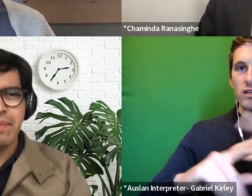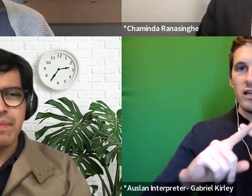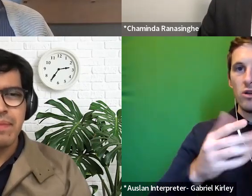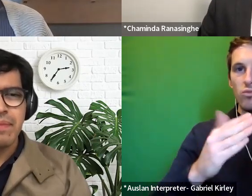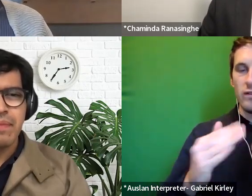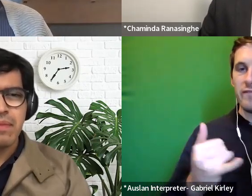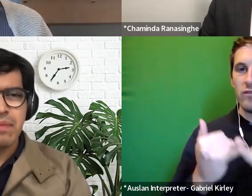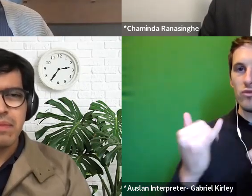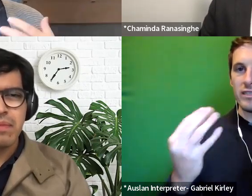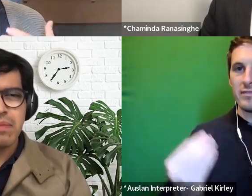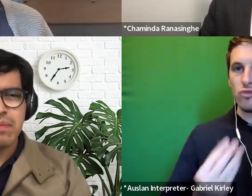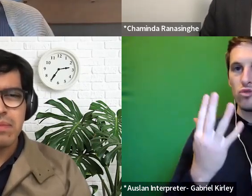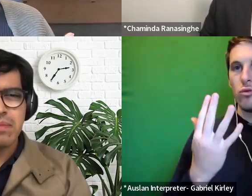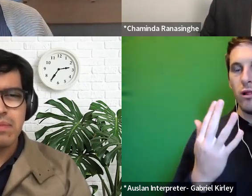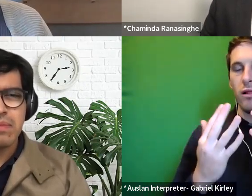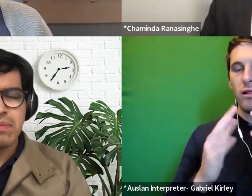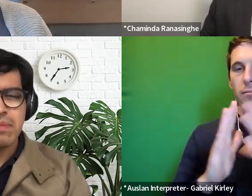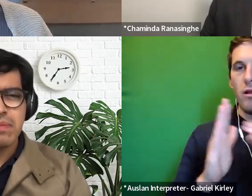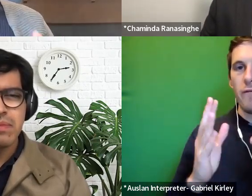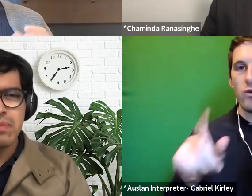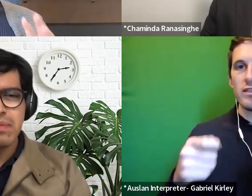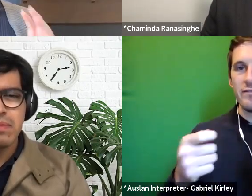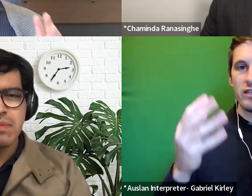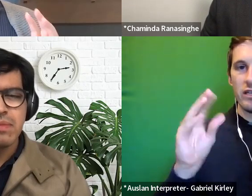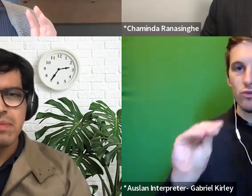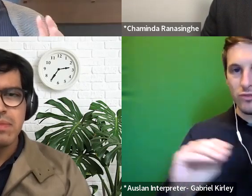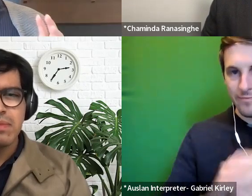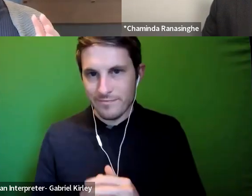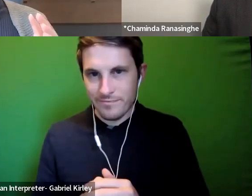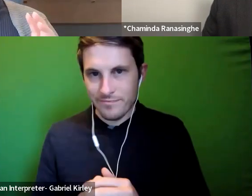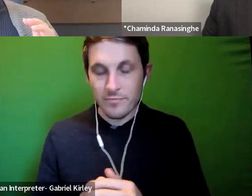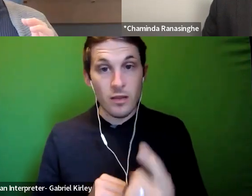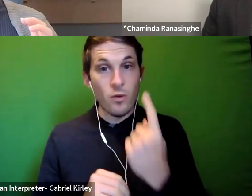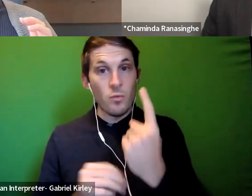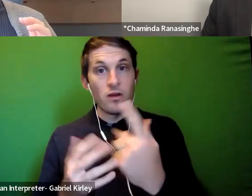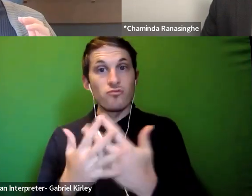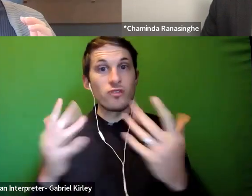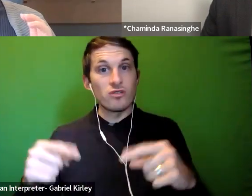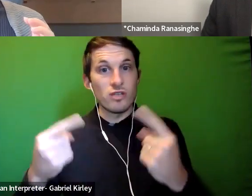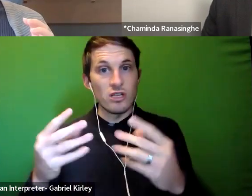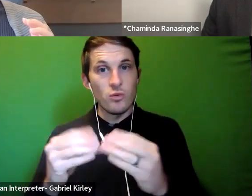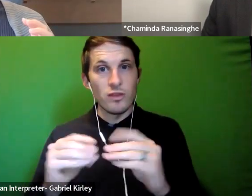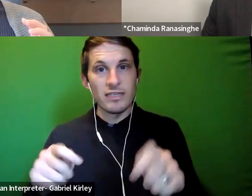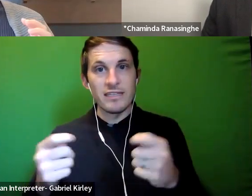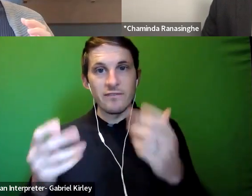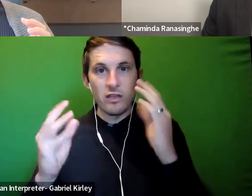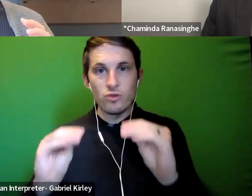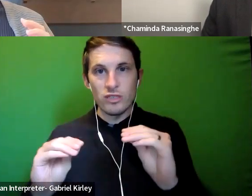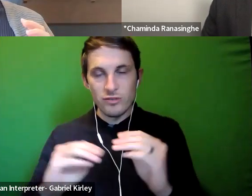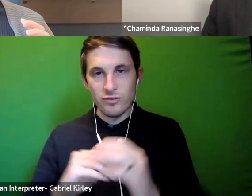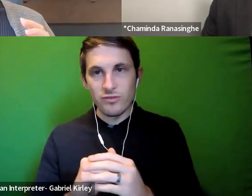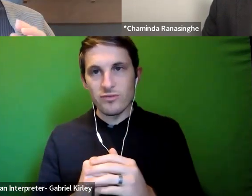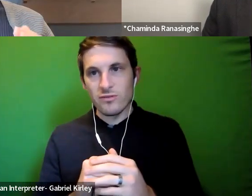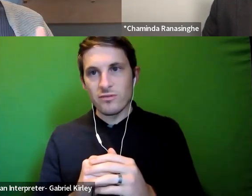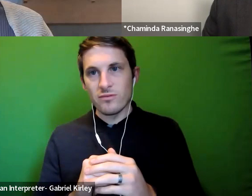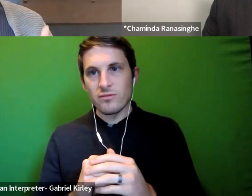model for delivering education, and it still is. But one of the great challenges of delivering education in that mode was